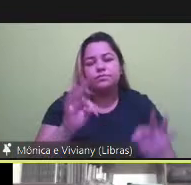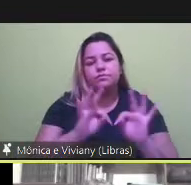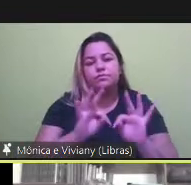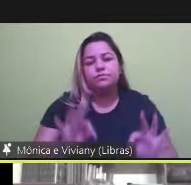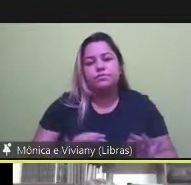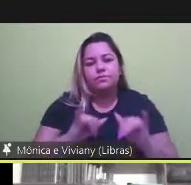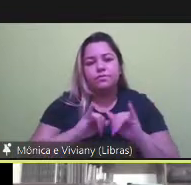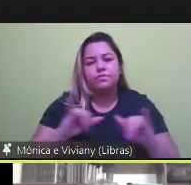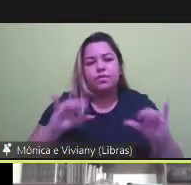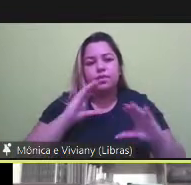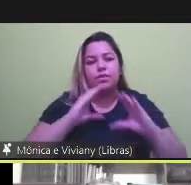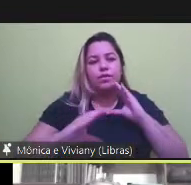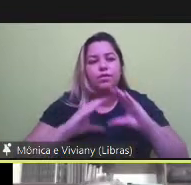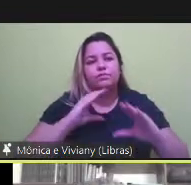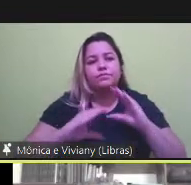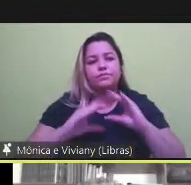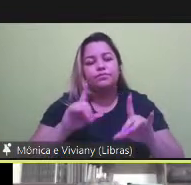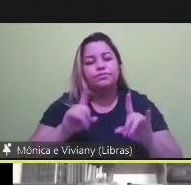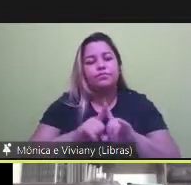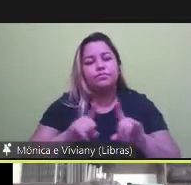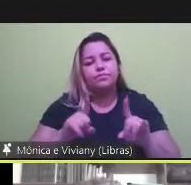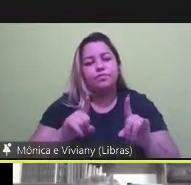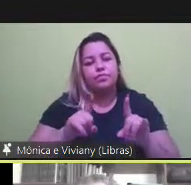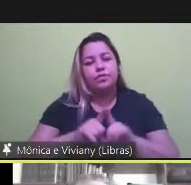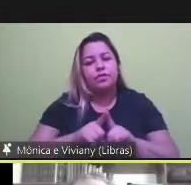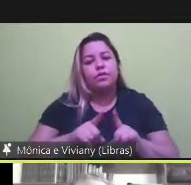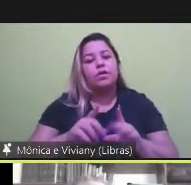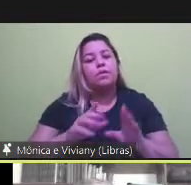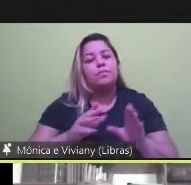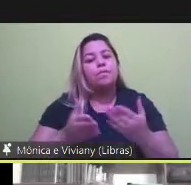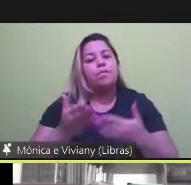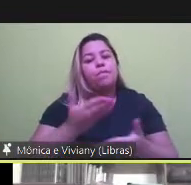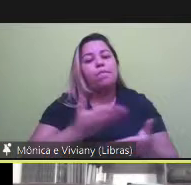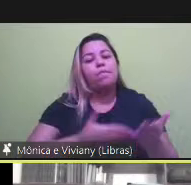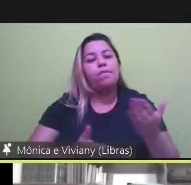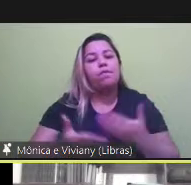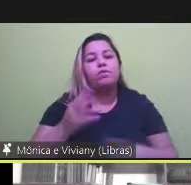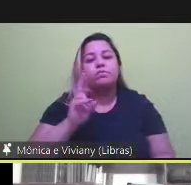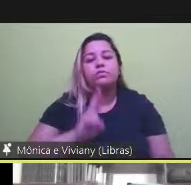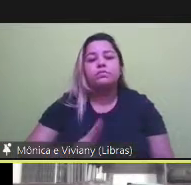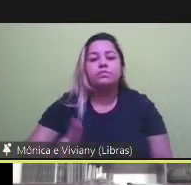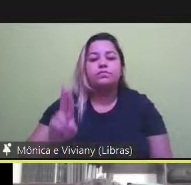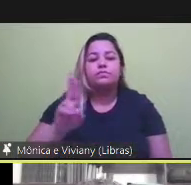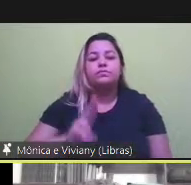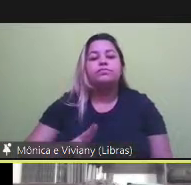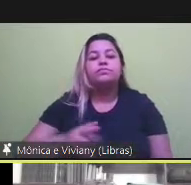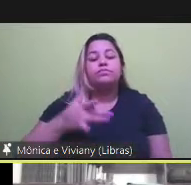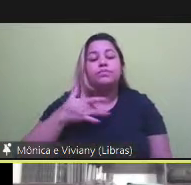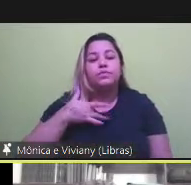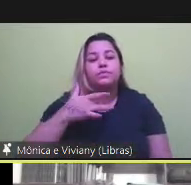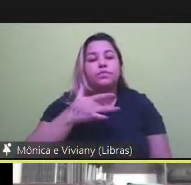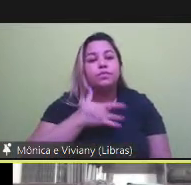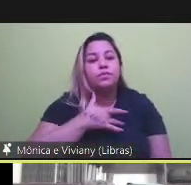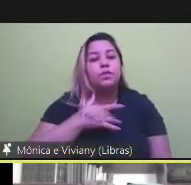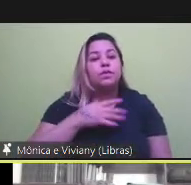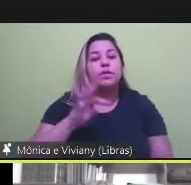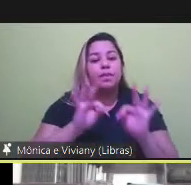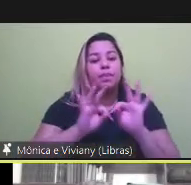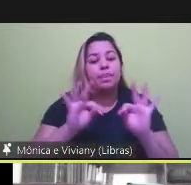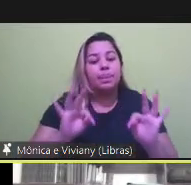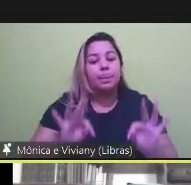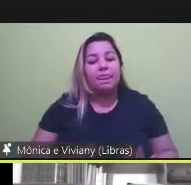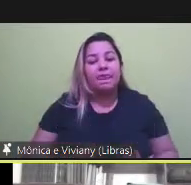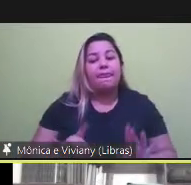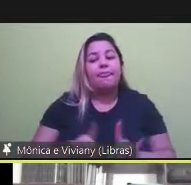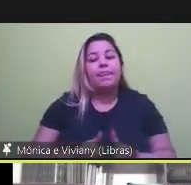here these are incorporated because we can make a positive use of this aspect. And the fifth line is the prevention